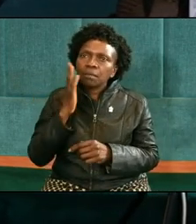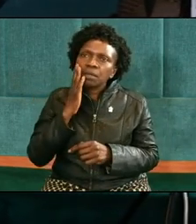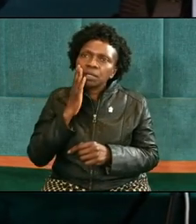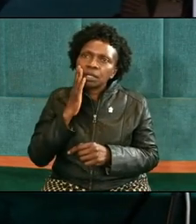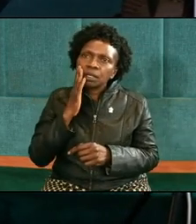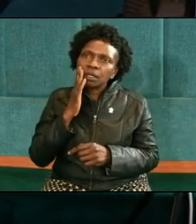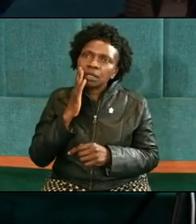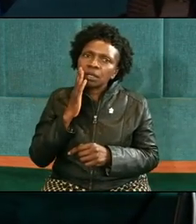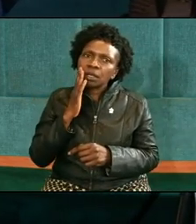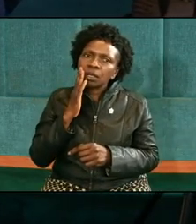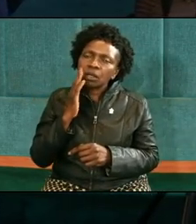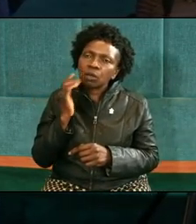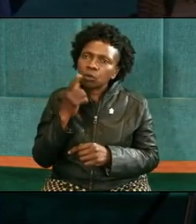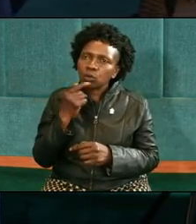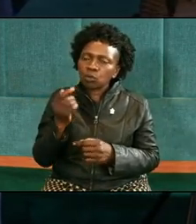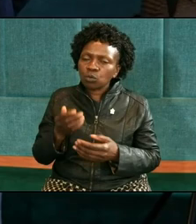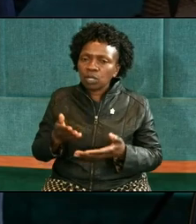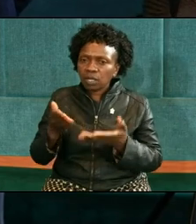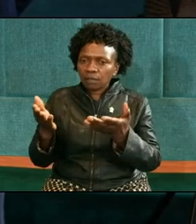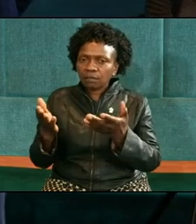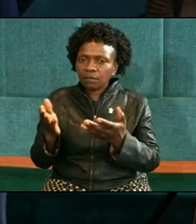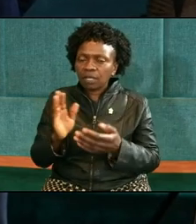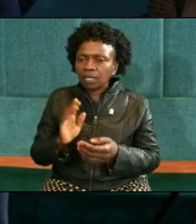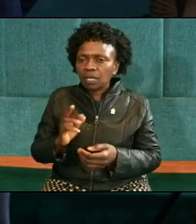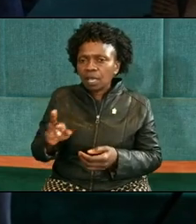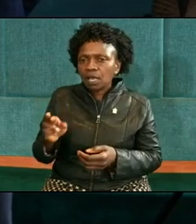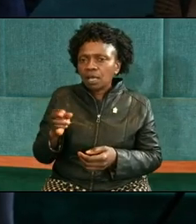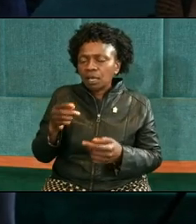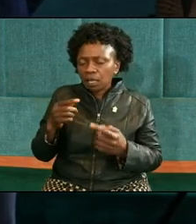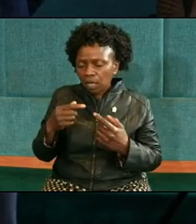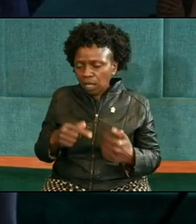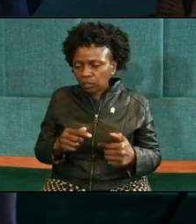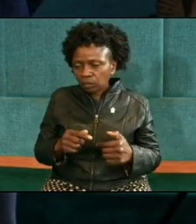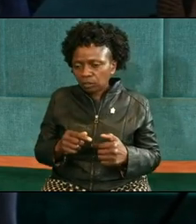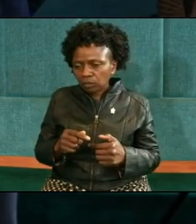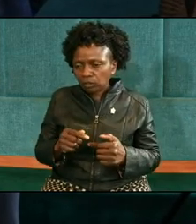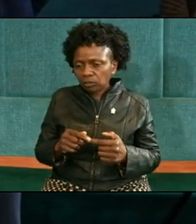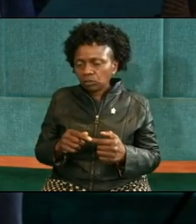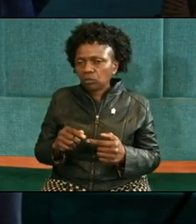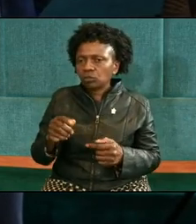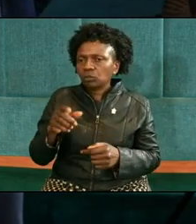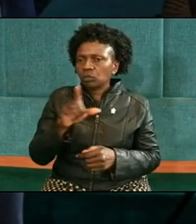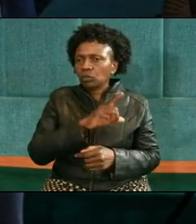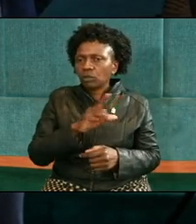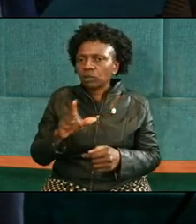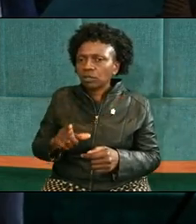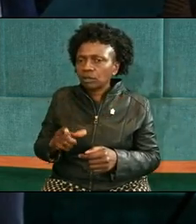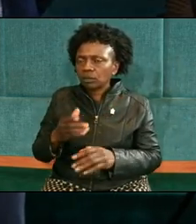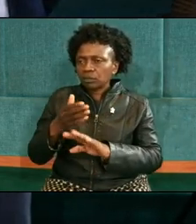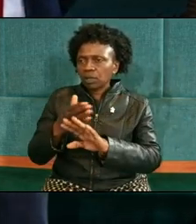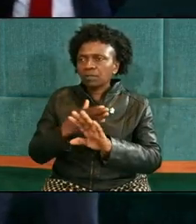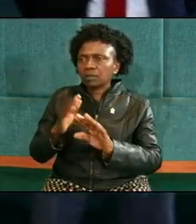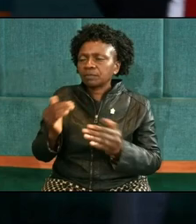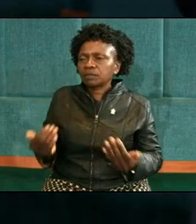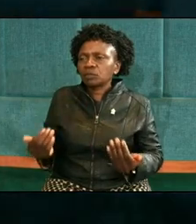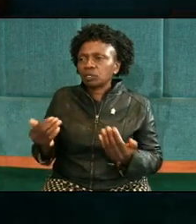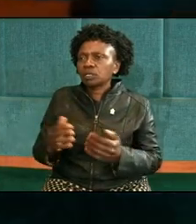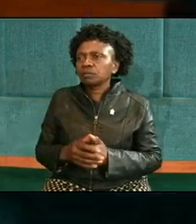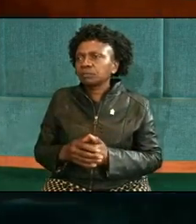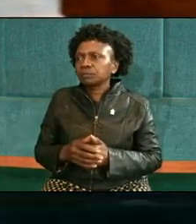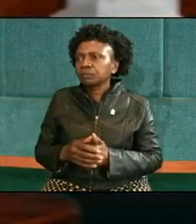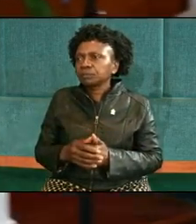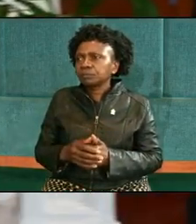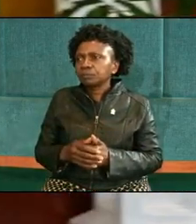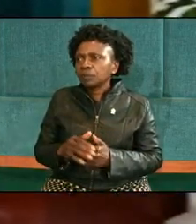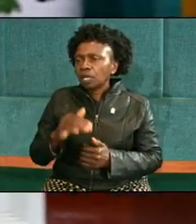who have not yet given your heart to the Lord, bring your children, come and put them in the hand of God.